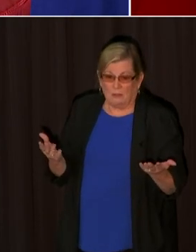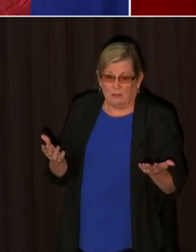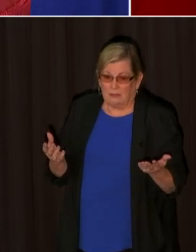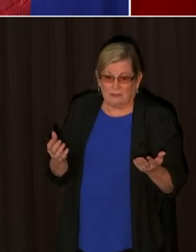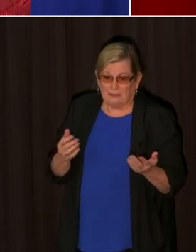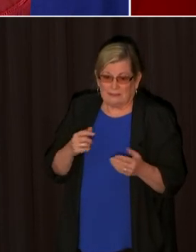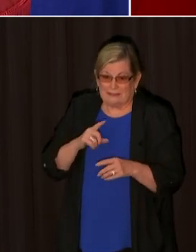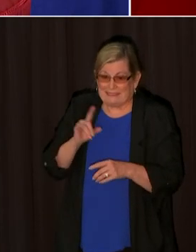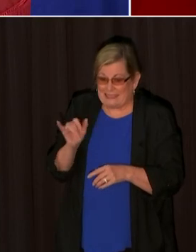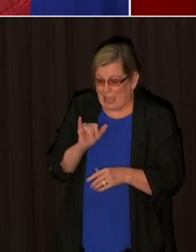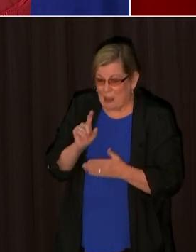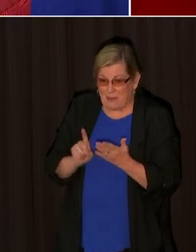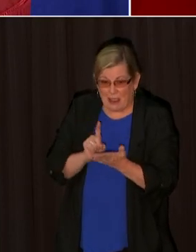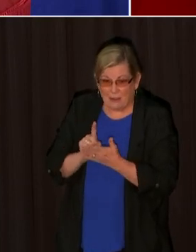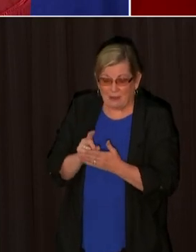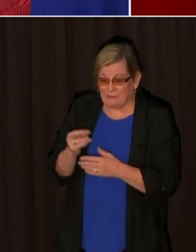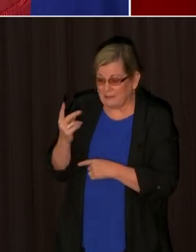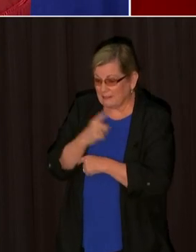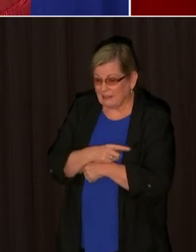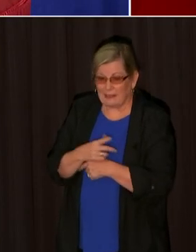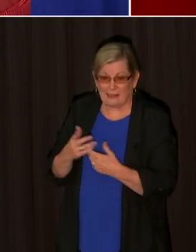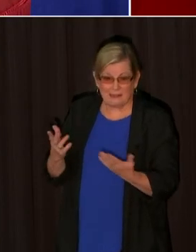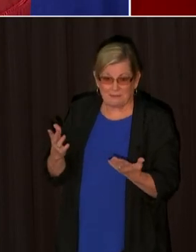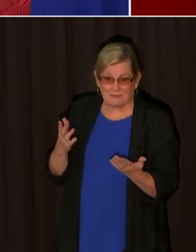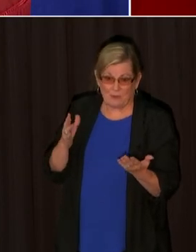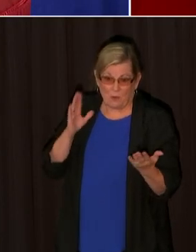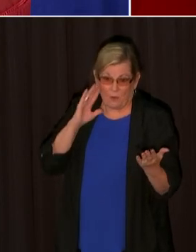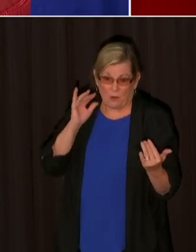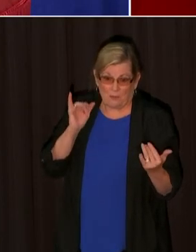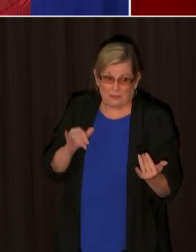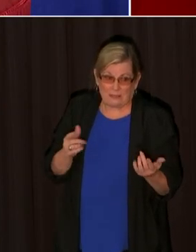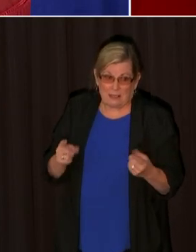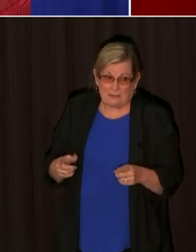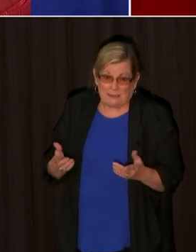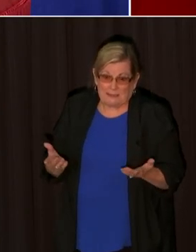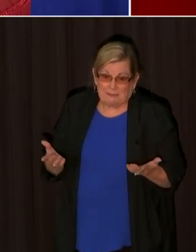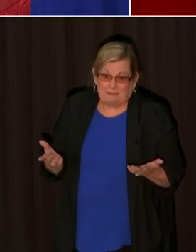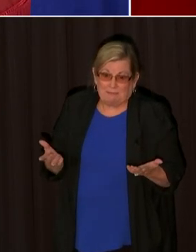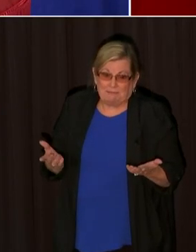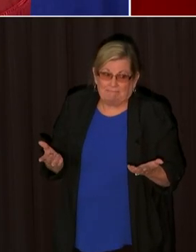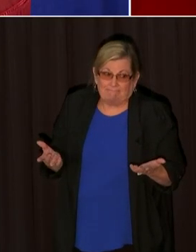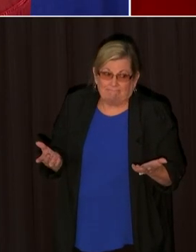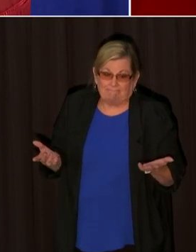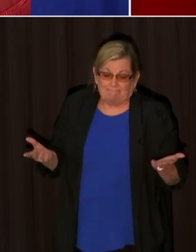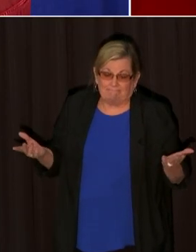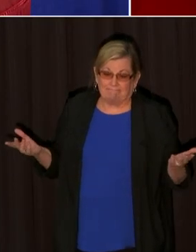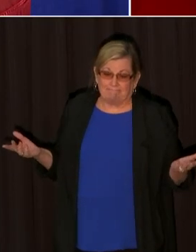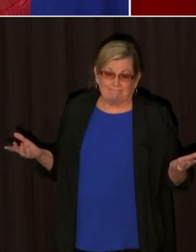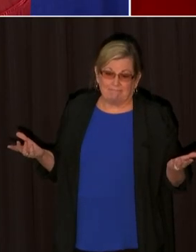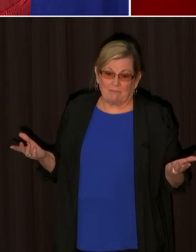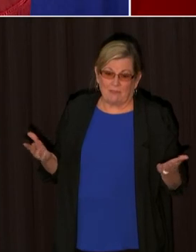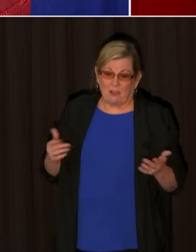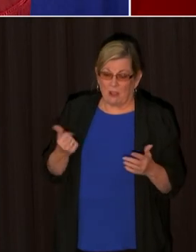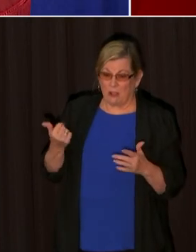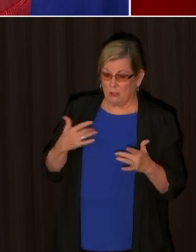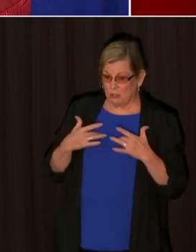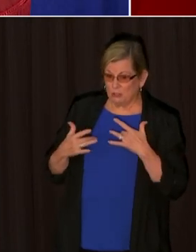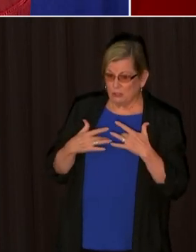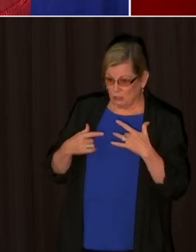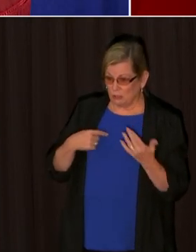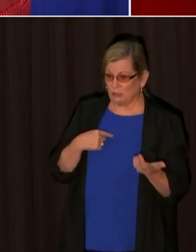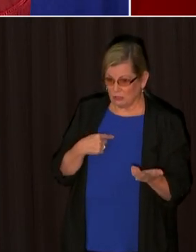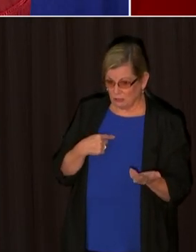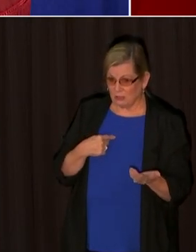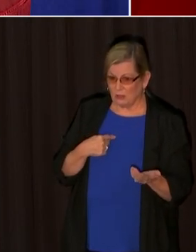hours or days. So I hope that that's the case, but I'm not sure. The other reason that I'm concerned is that